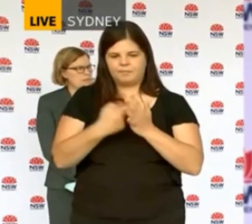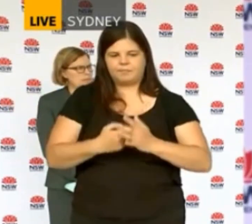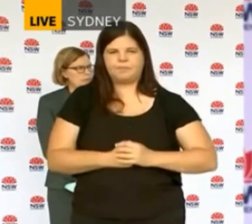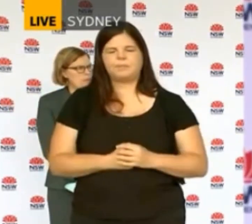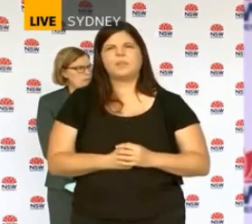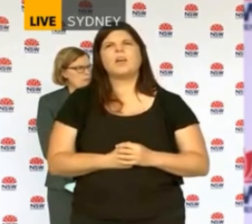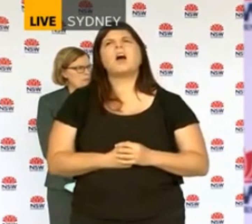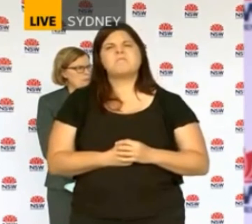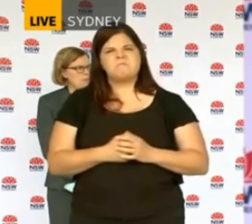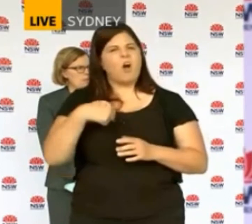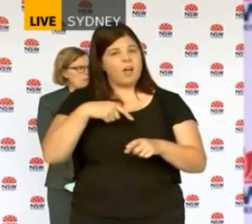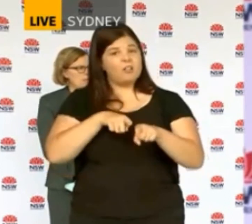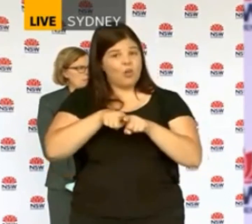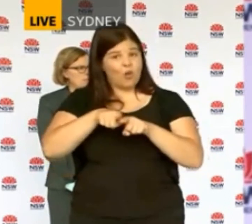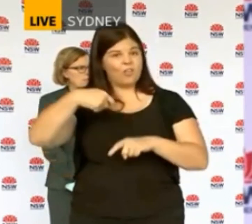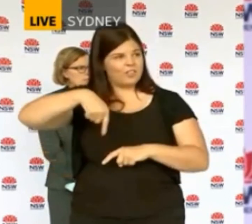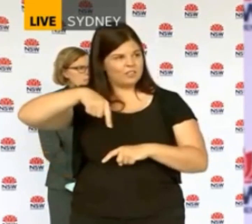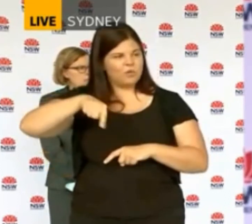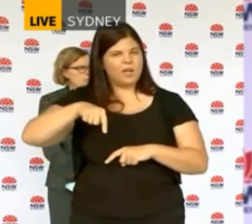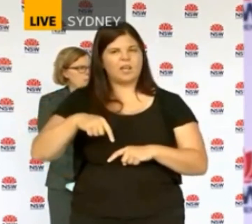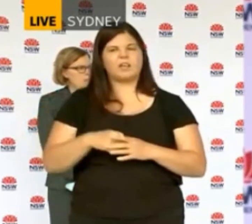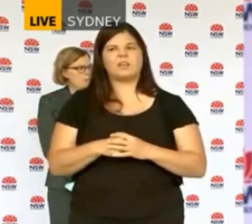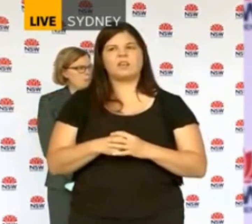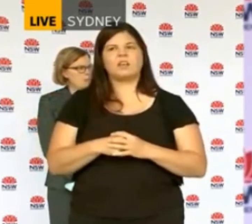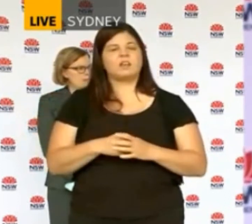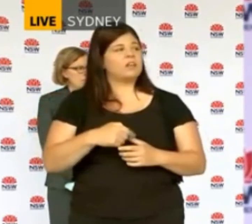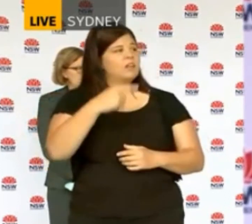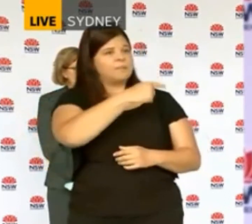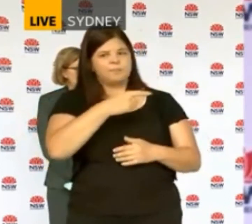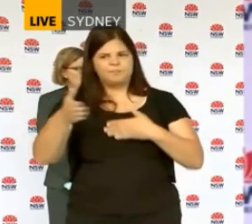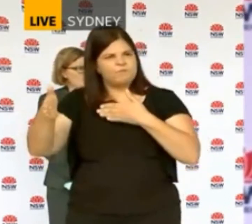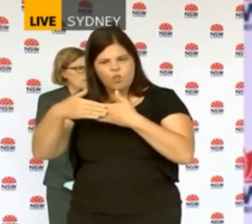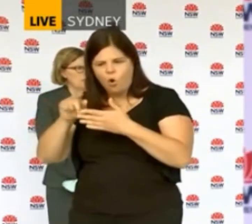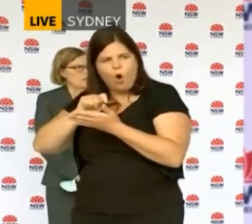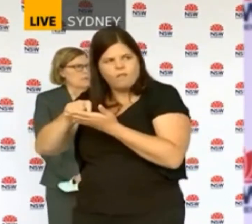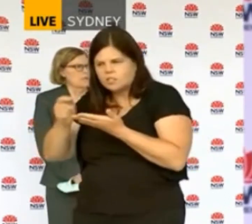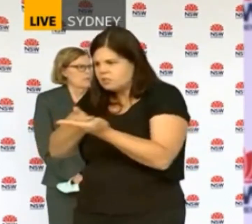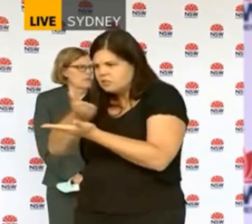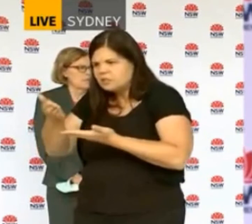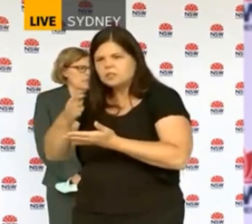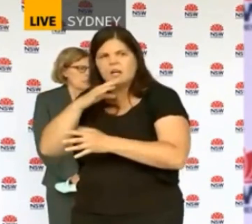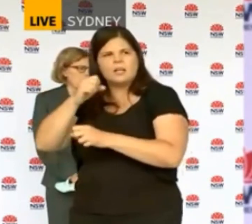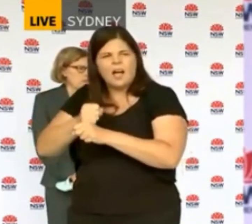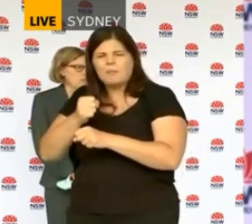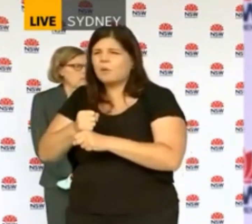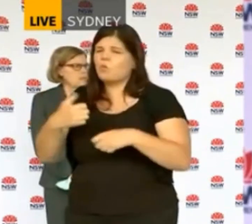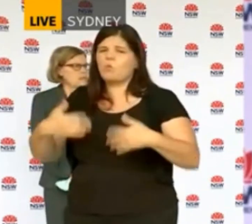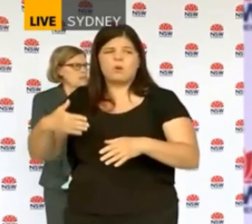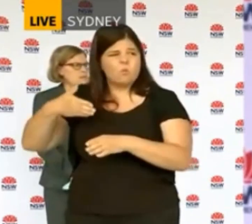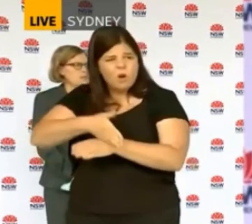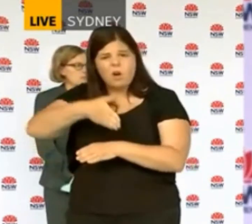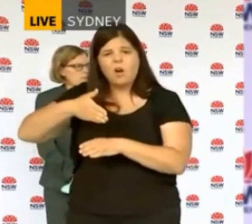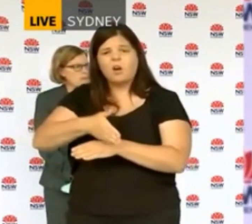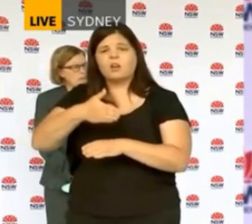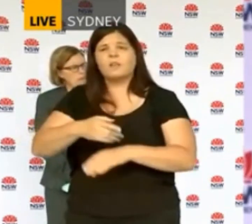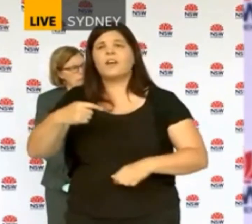week is the work that happens behind closed doors. The advice that I have received all week isn't just advice that is